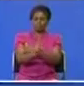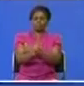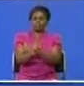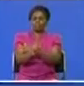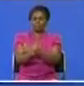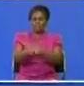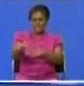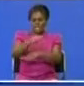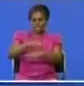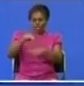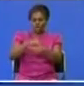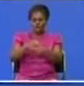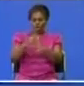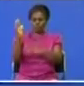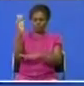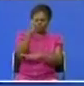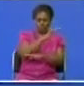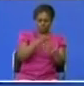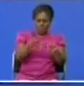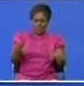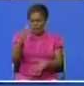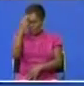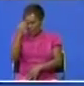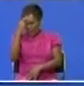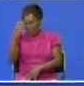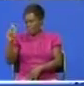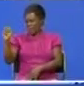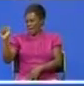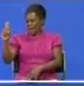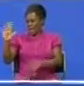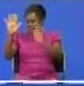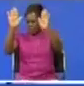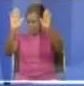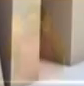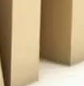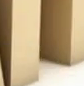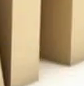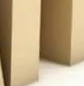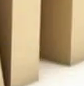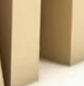the national park, and you know Masai Mara is an important national park.